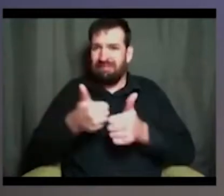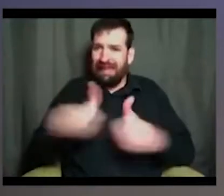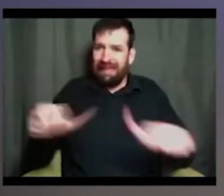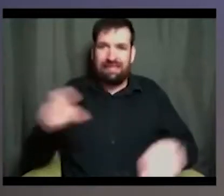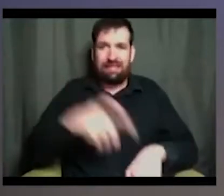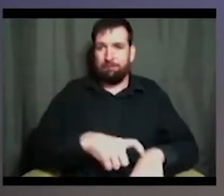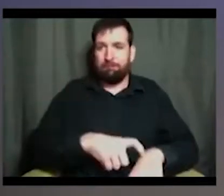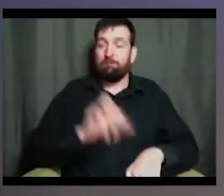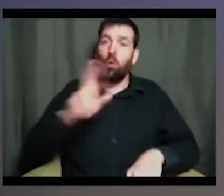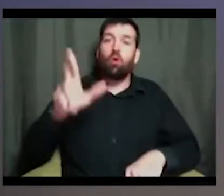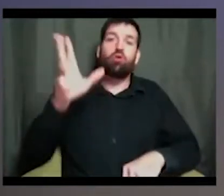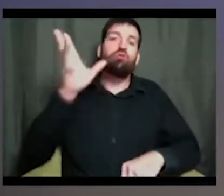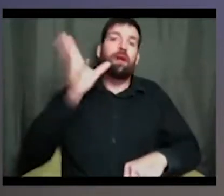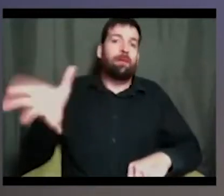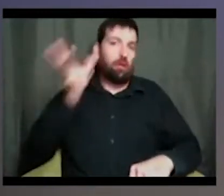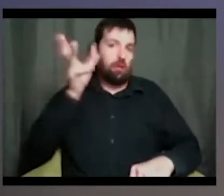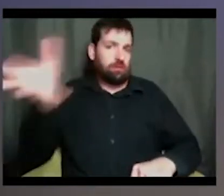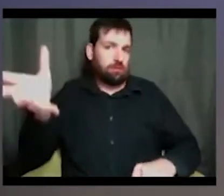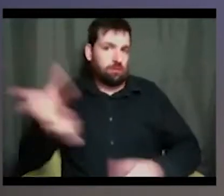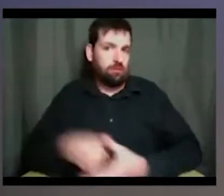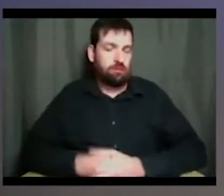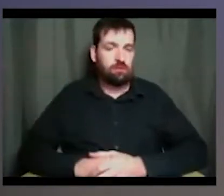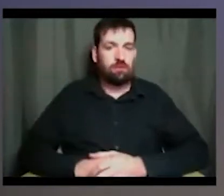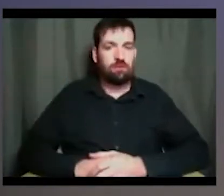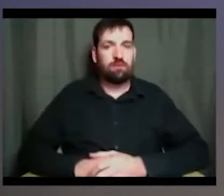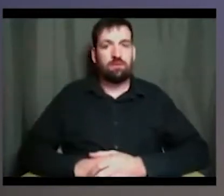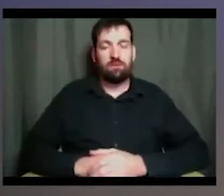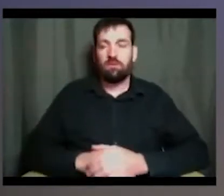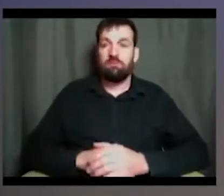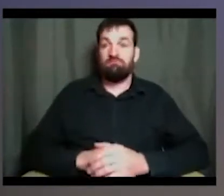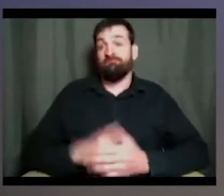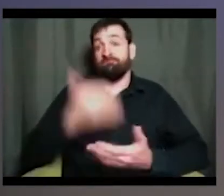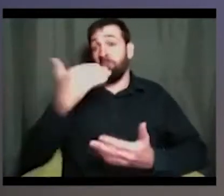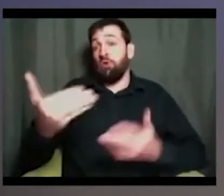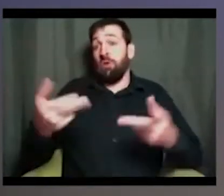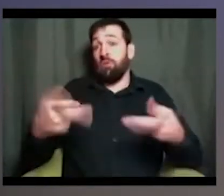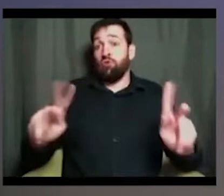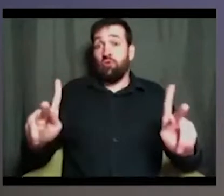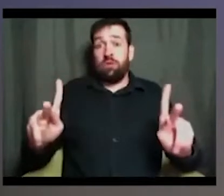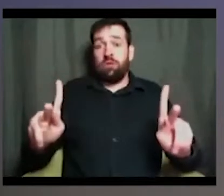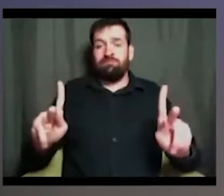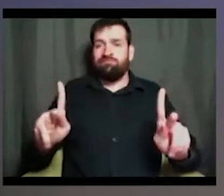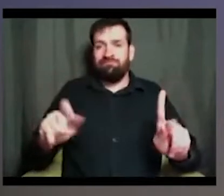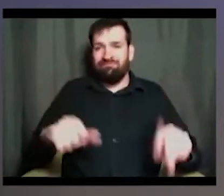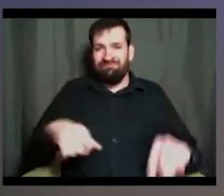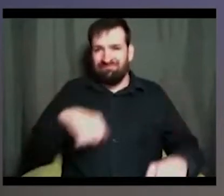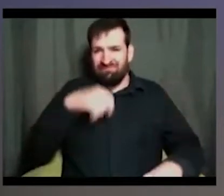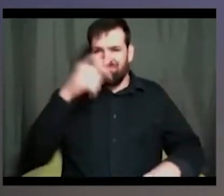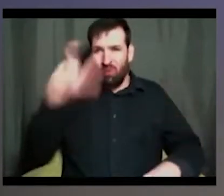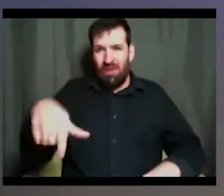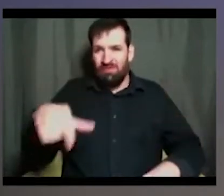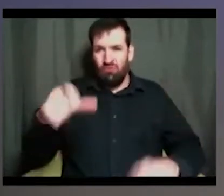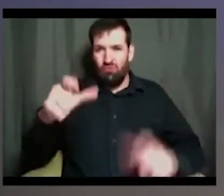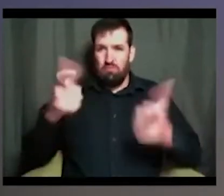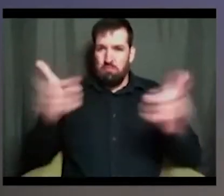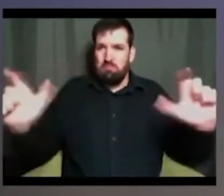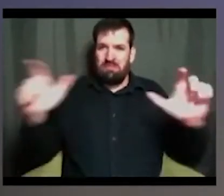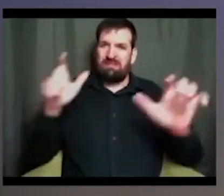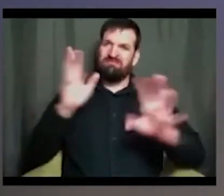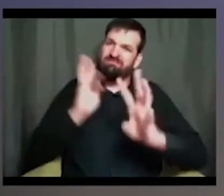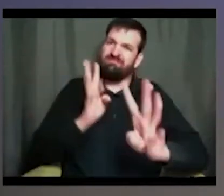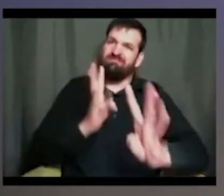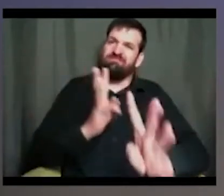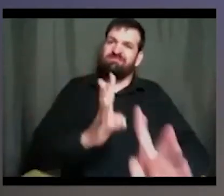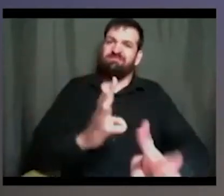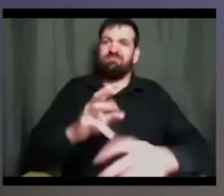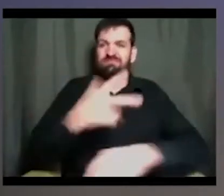grandparent. Those are those great opportunities to not have to do it maybe in a mass vaccine clinic or something like that. Be like, we can do